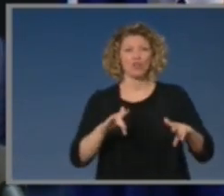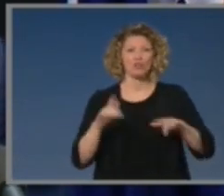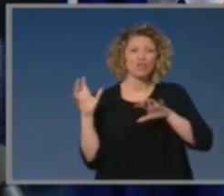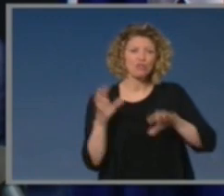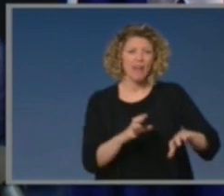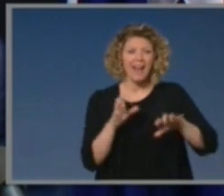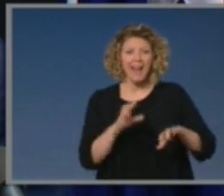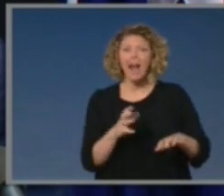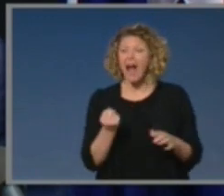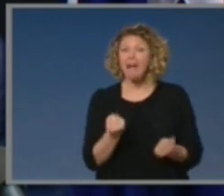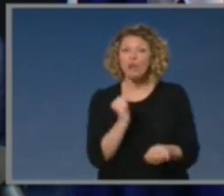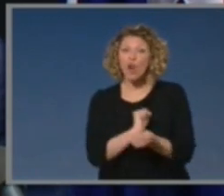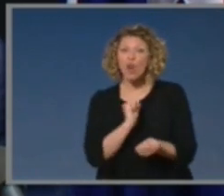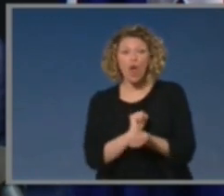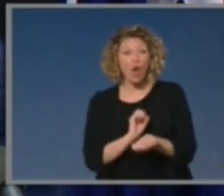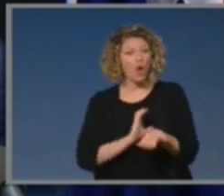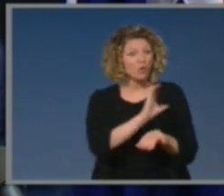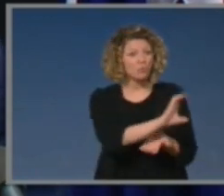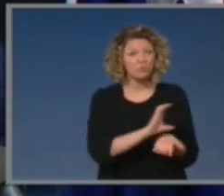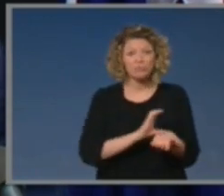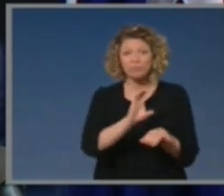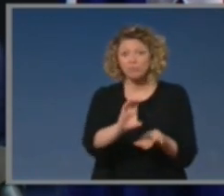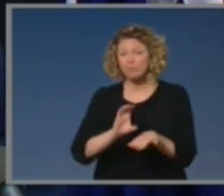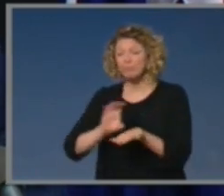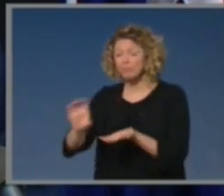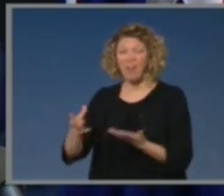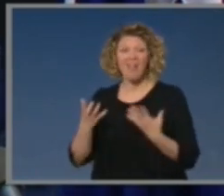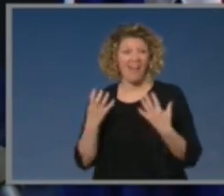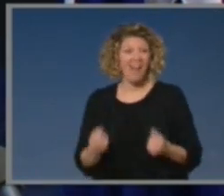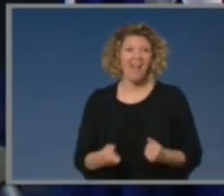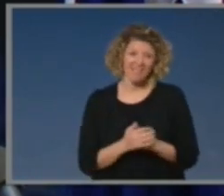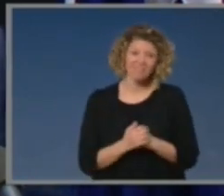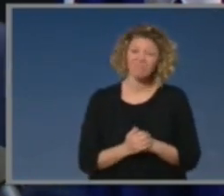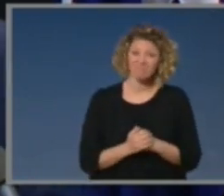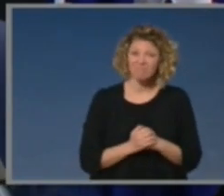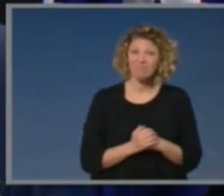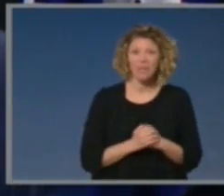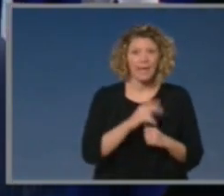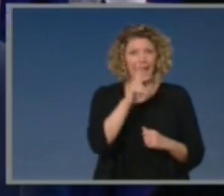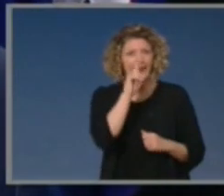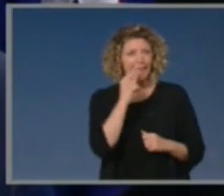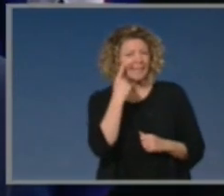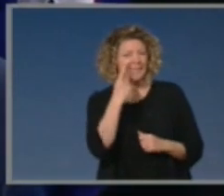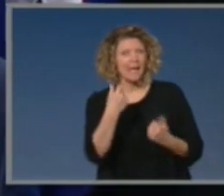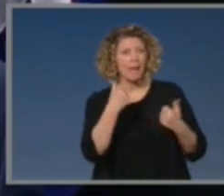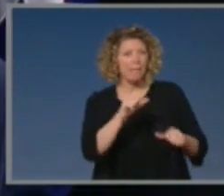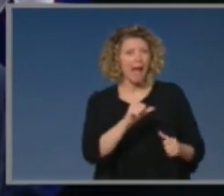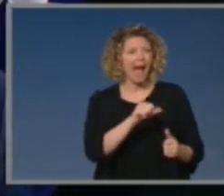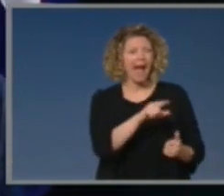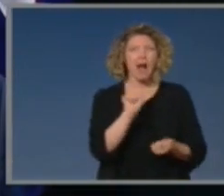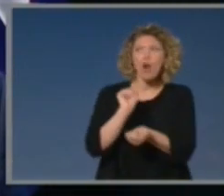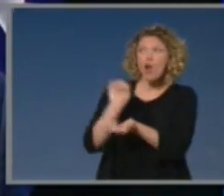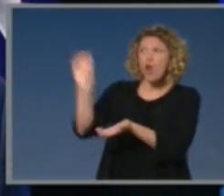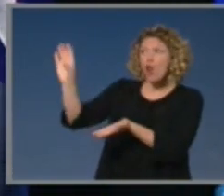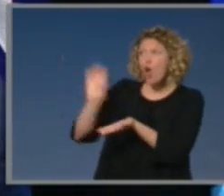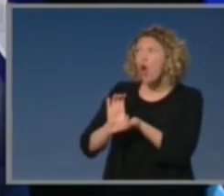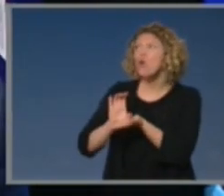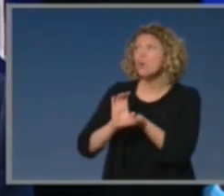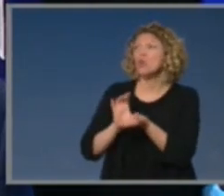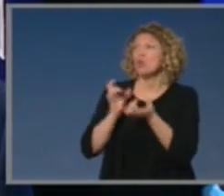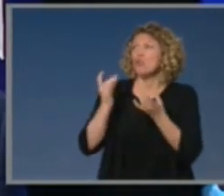as well, and their take-up has been lifting. The primary producer grant certainly has been lifting over the last few months, and we welcome that. The